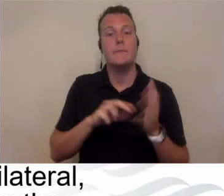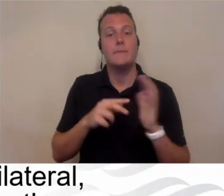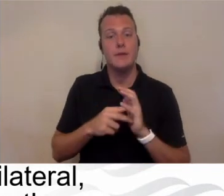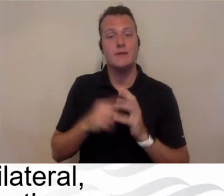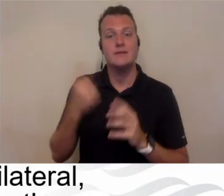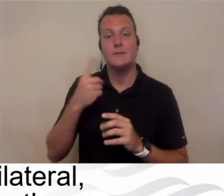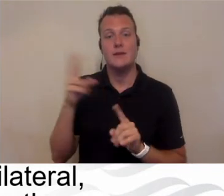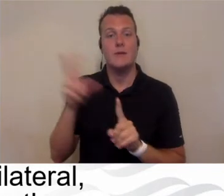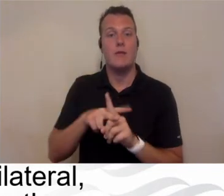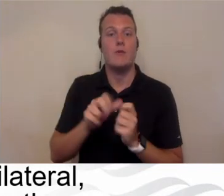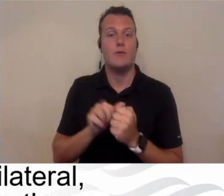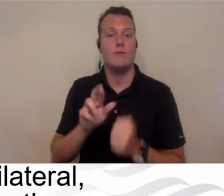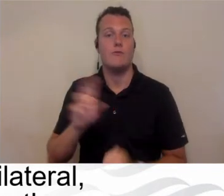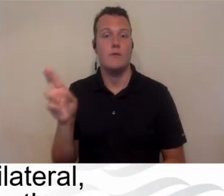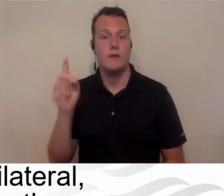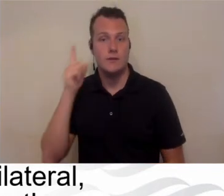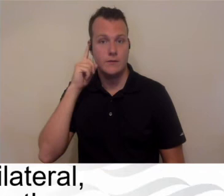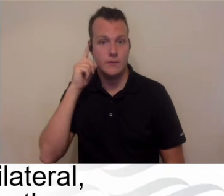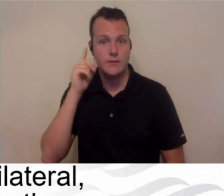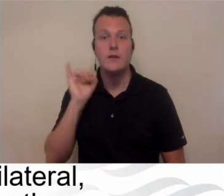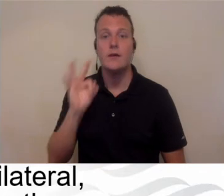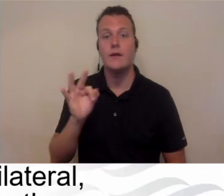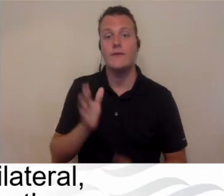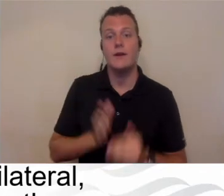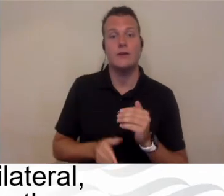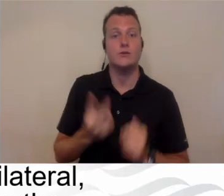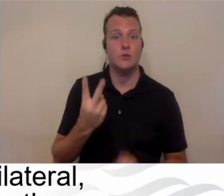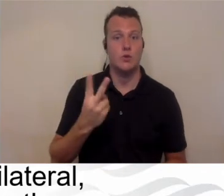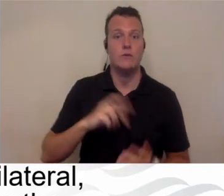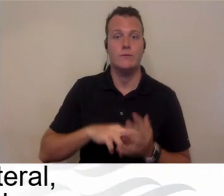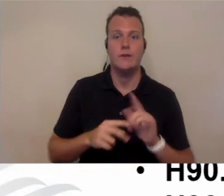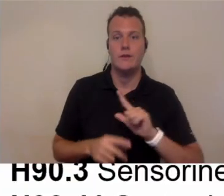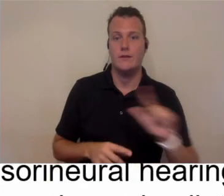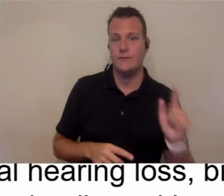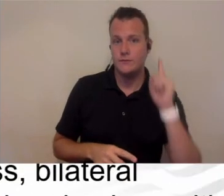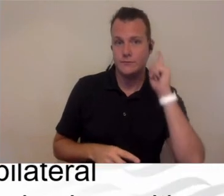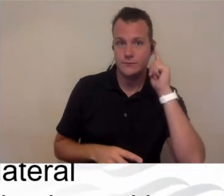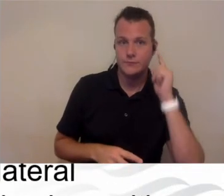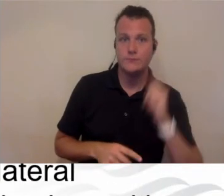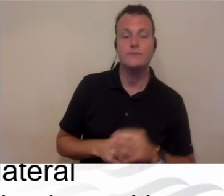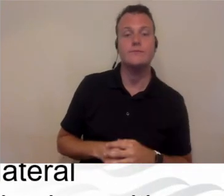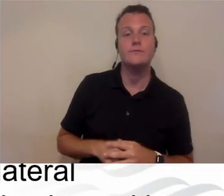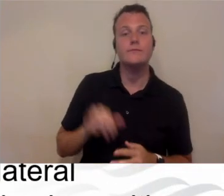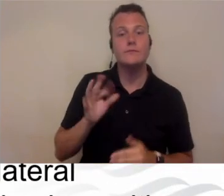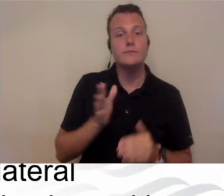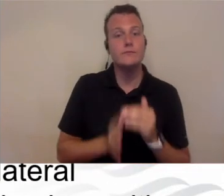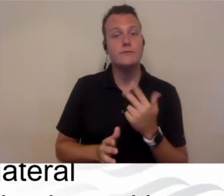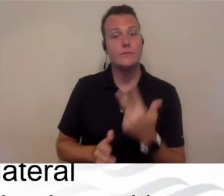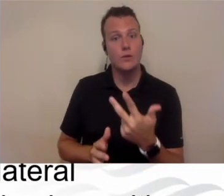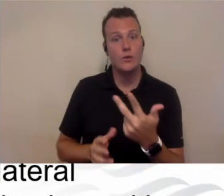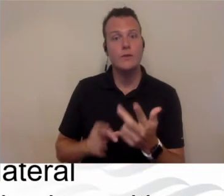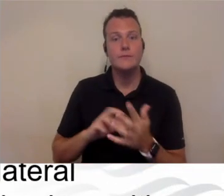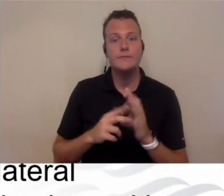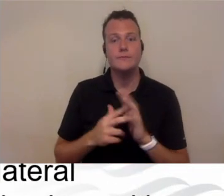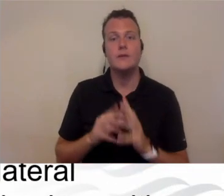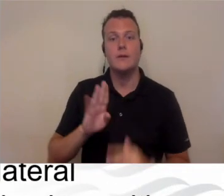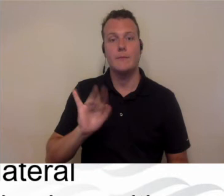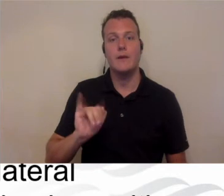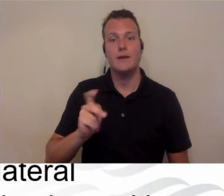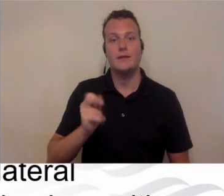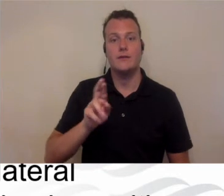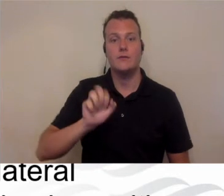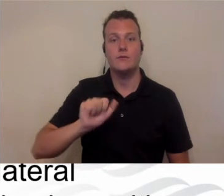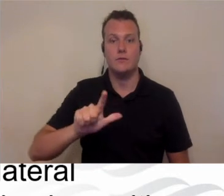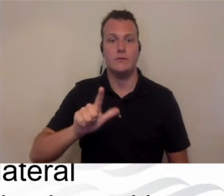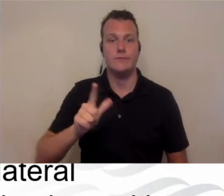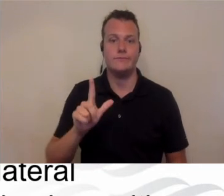ear. If it ends in a 2, that's a left ear. And if it ends in a 3, that's usually bilateral. So that's why